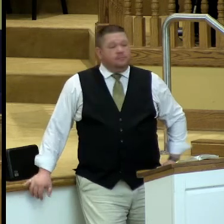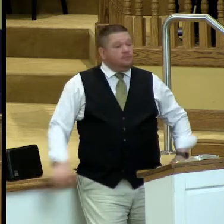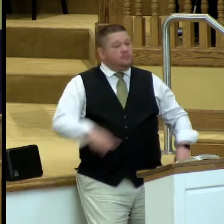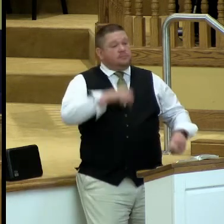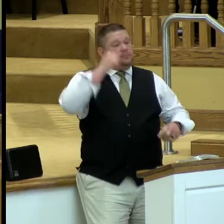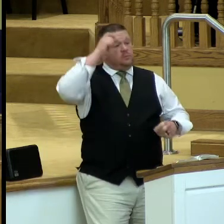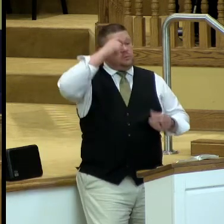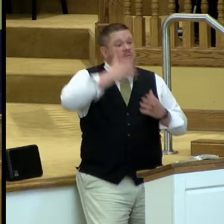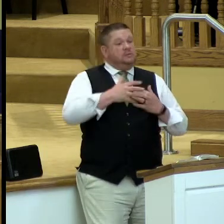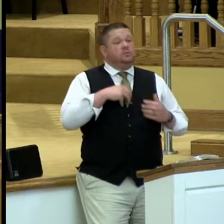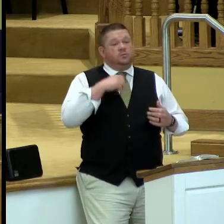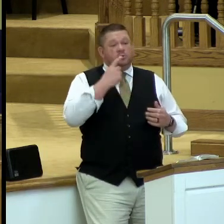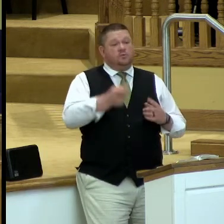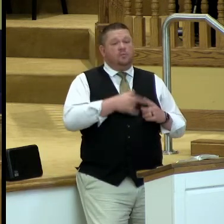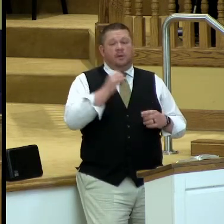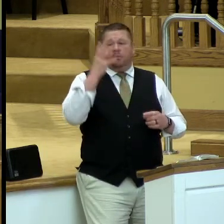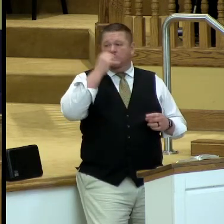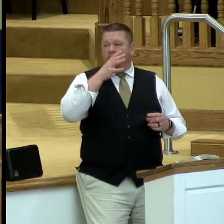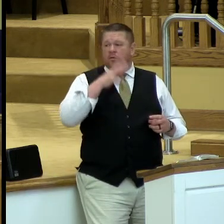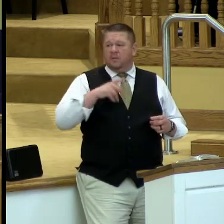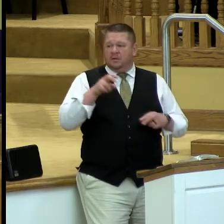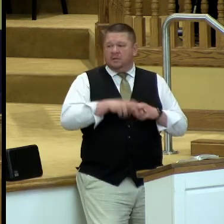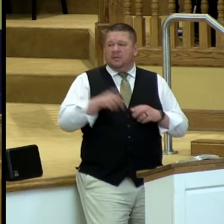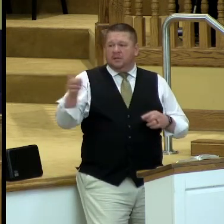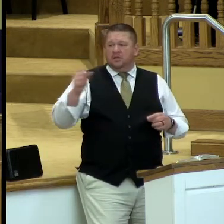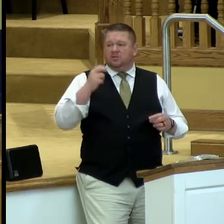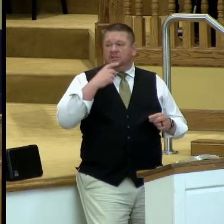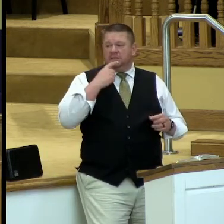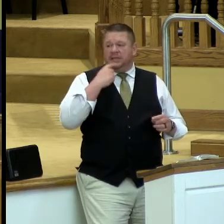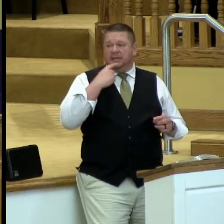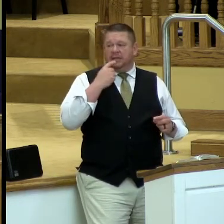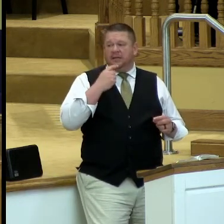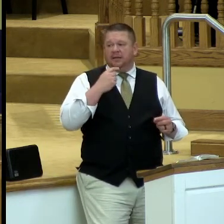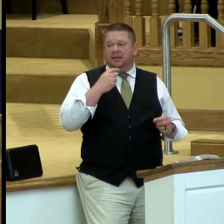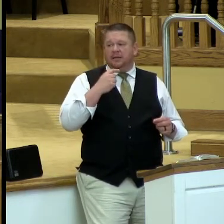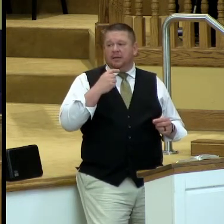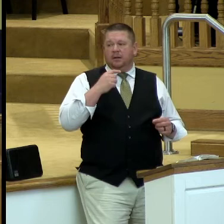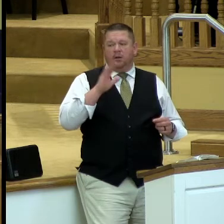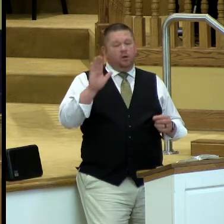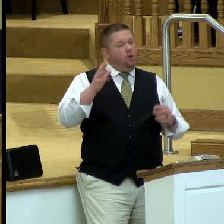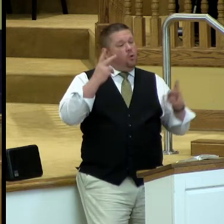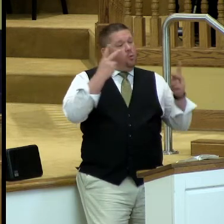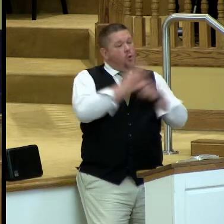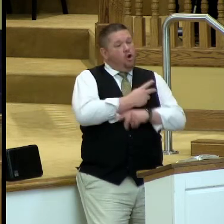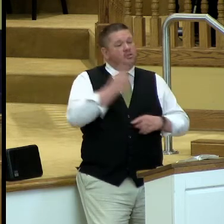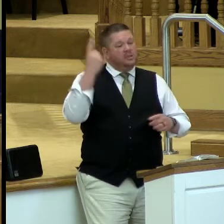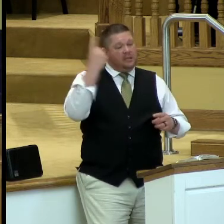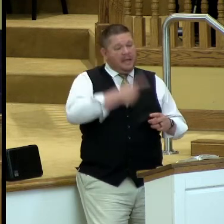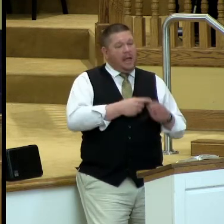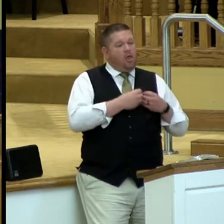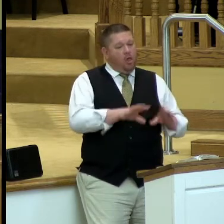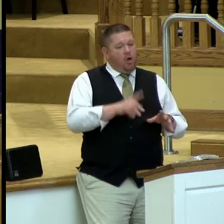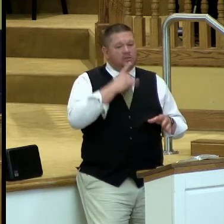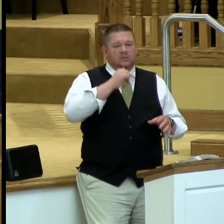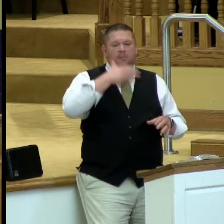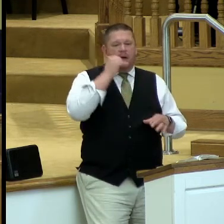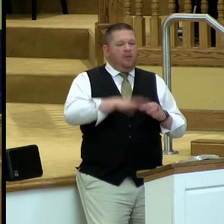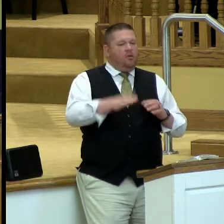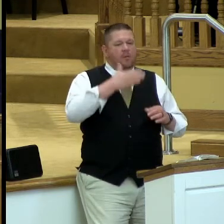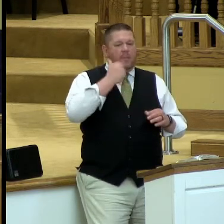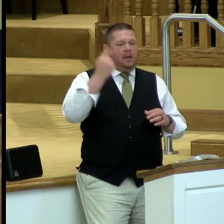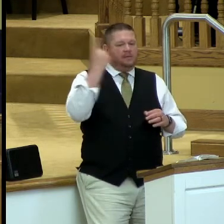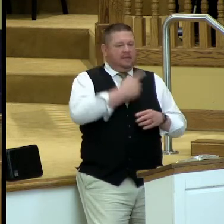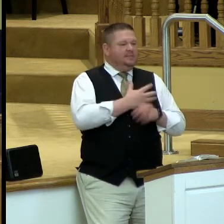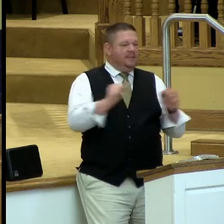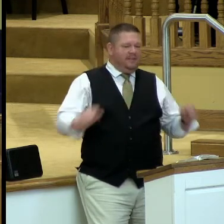Another wise thing that I was told from that beautiful woman sitting down there, she said, your worst day lost is still better than